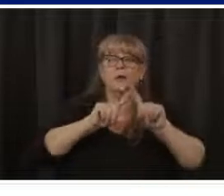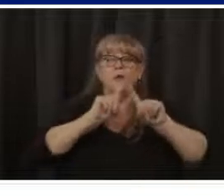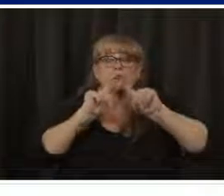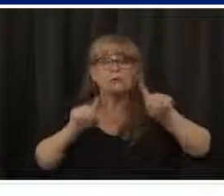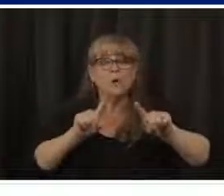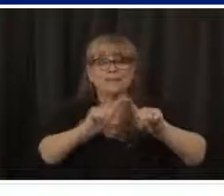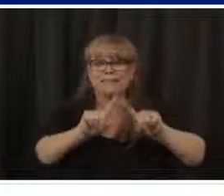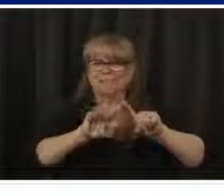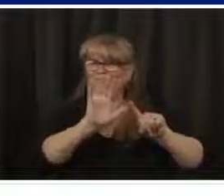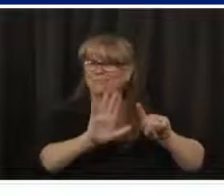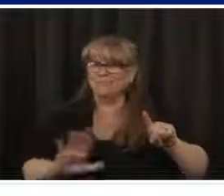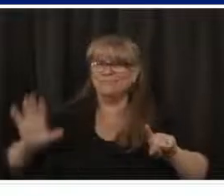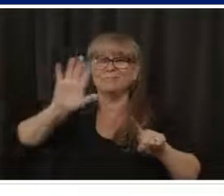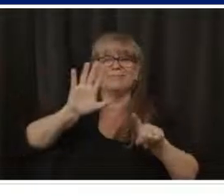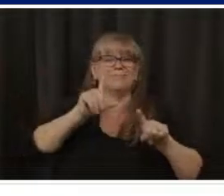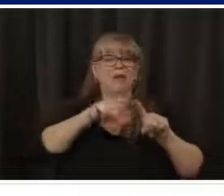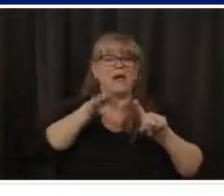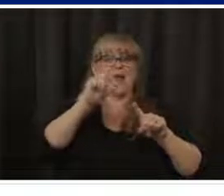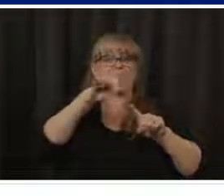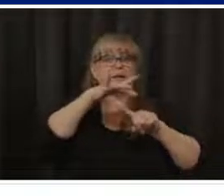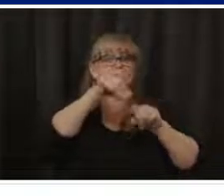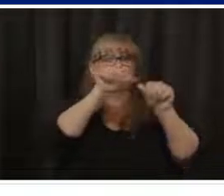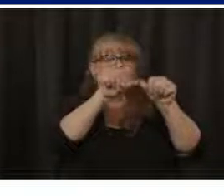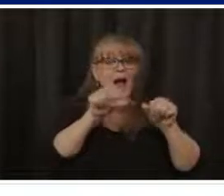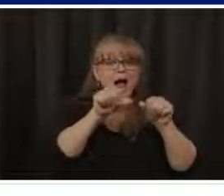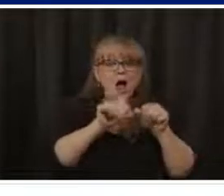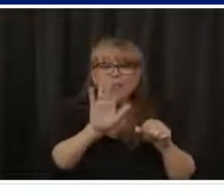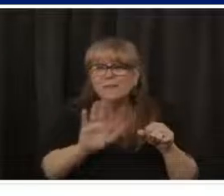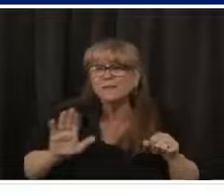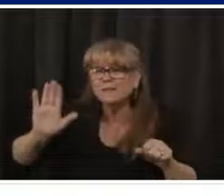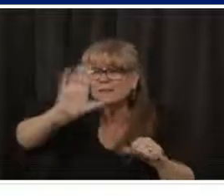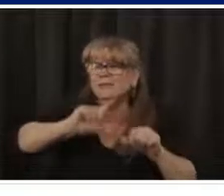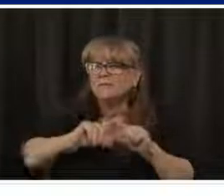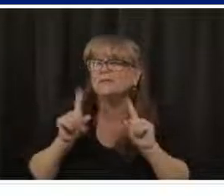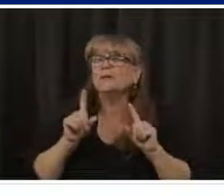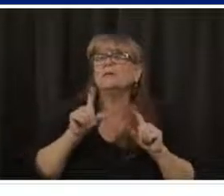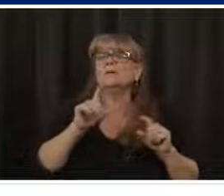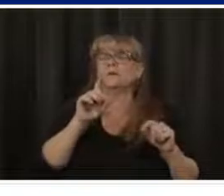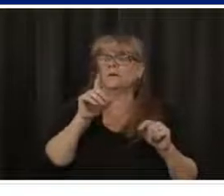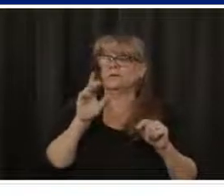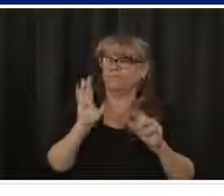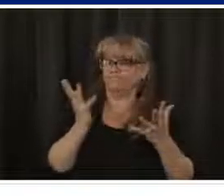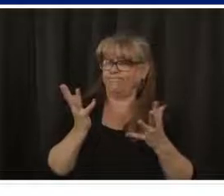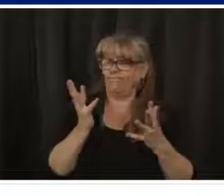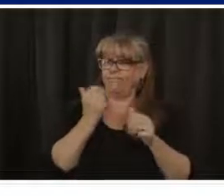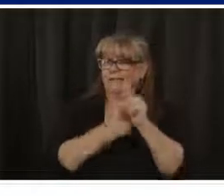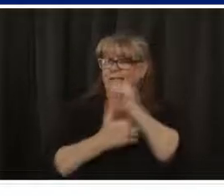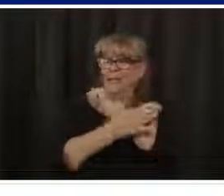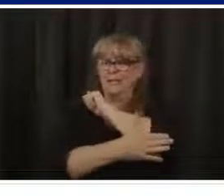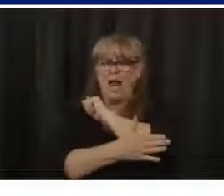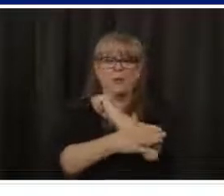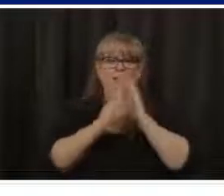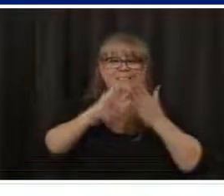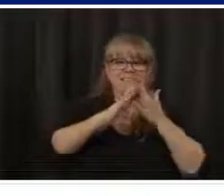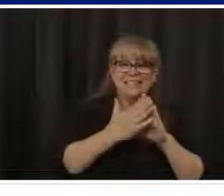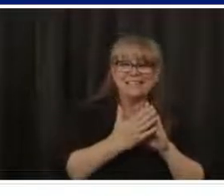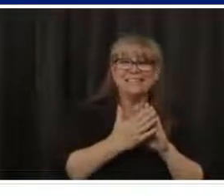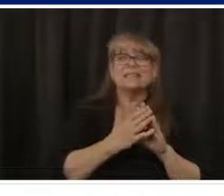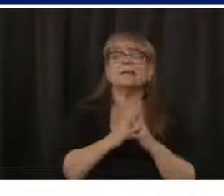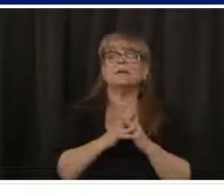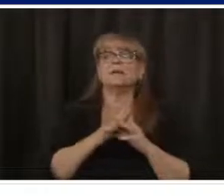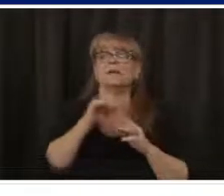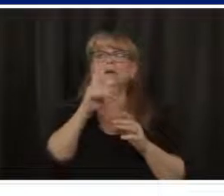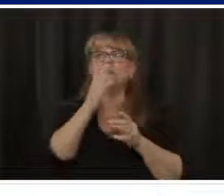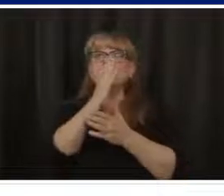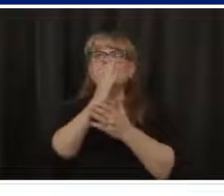The governor mentioned that I'm going to show you some data looking at differences across the state based on vaccination rates. But part of the story that I wanted to share with you today,